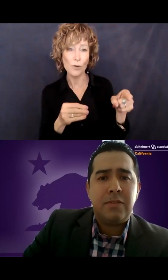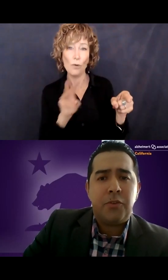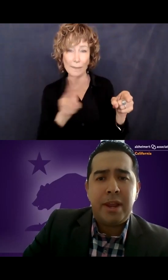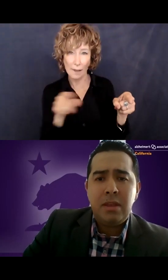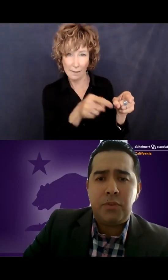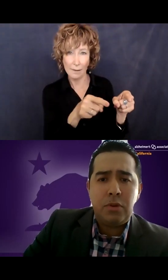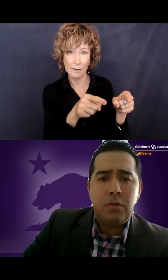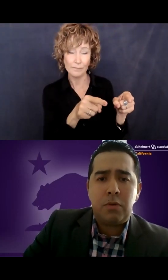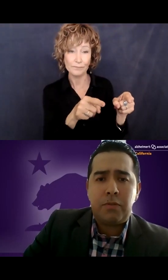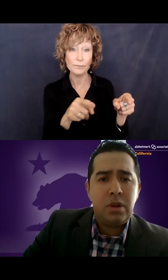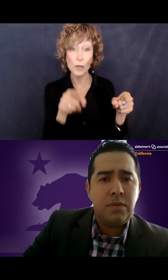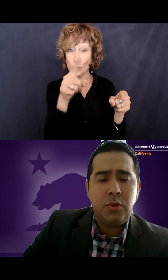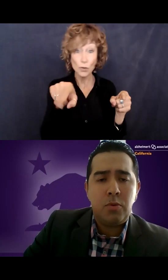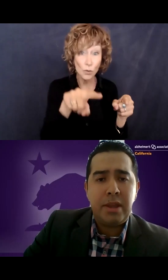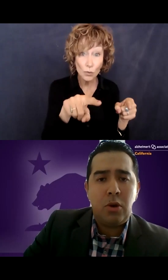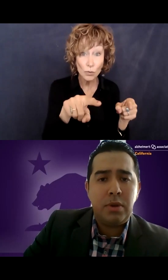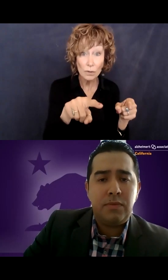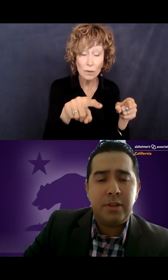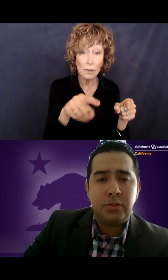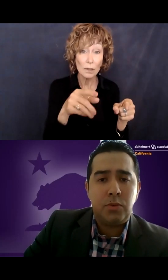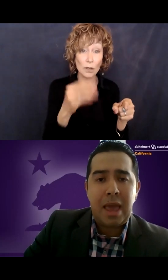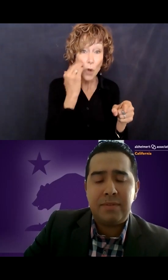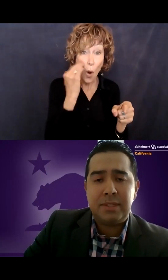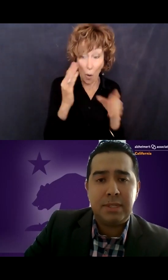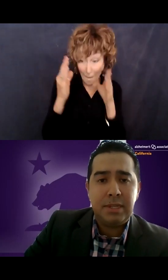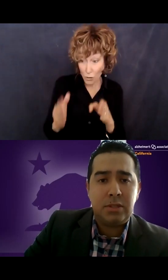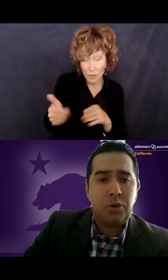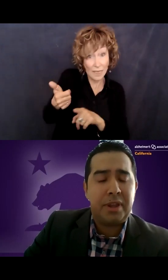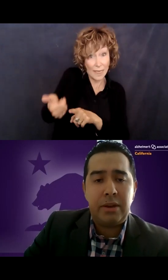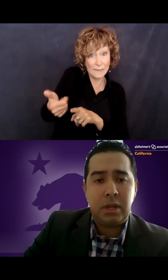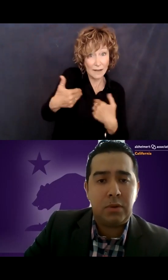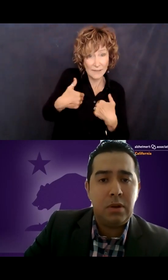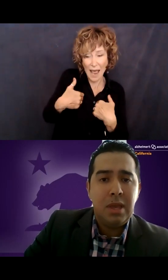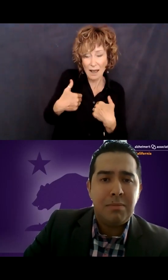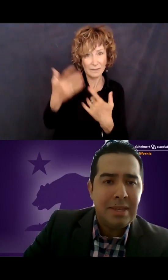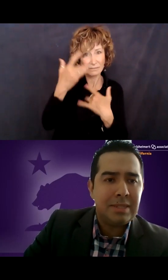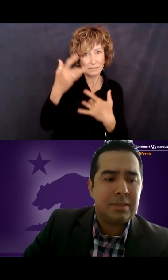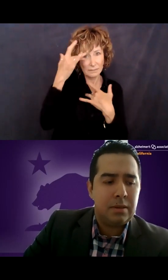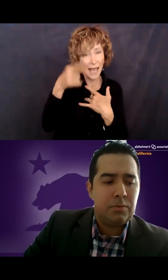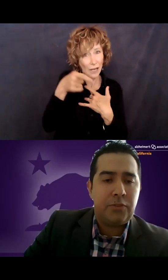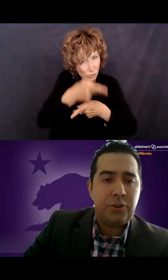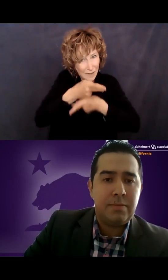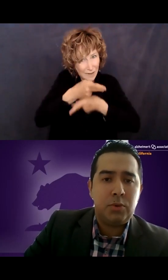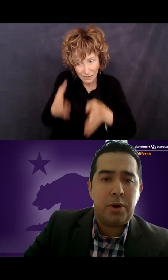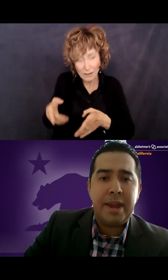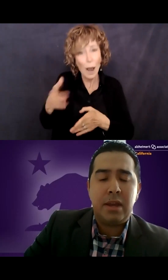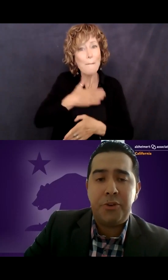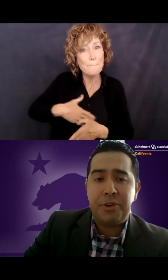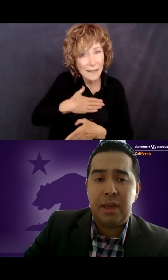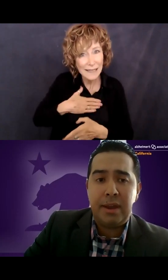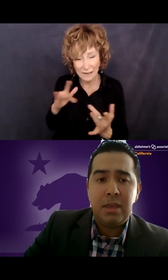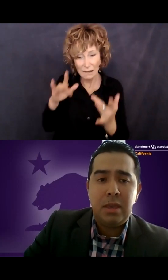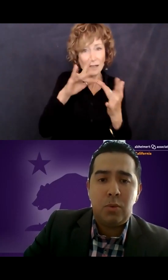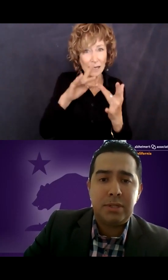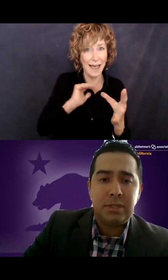And for any of you who may know individuals who have this disease, who are a caregiver, please refer them to our